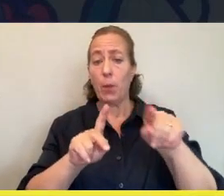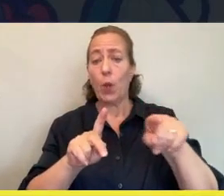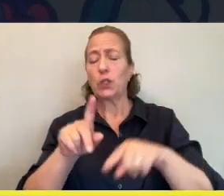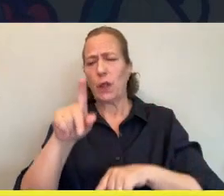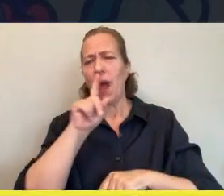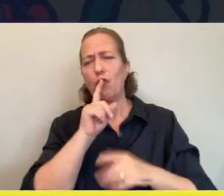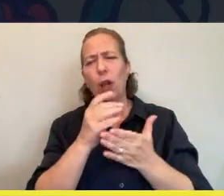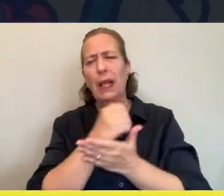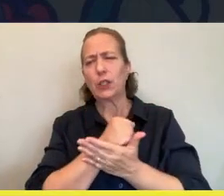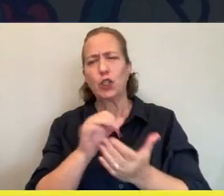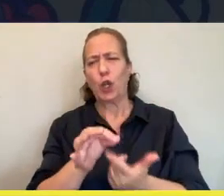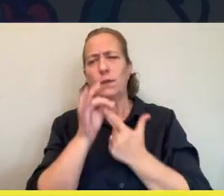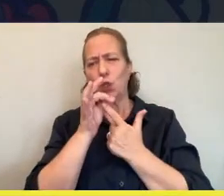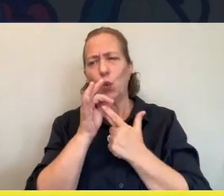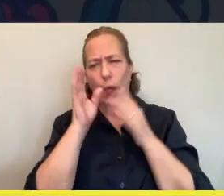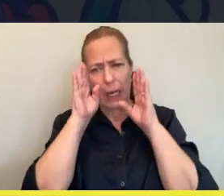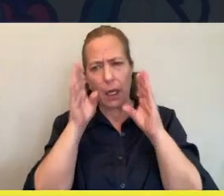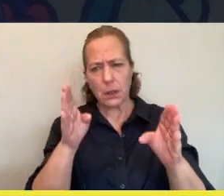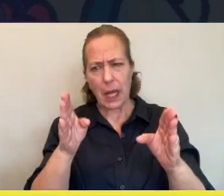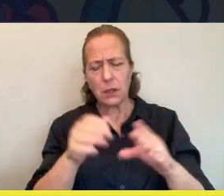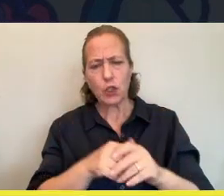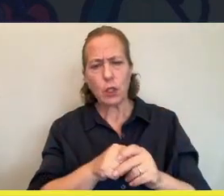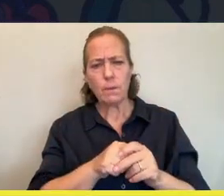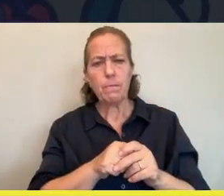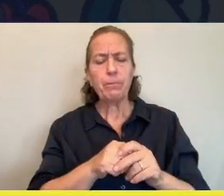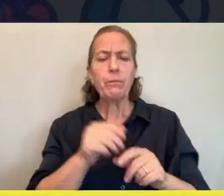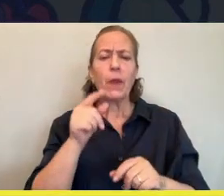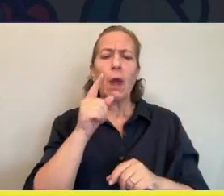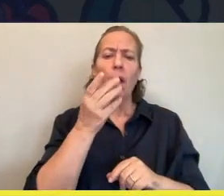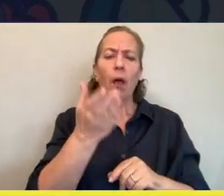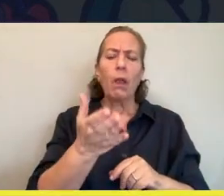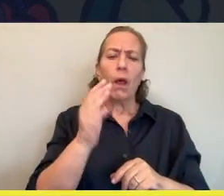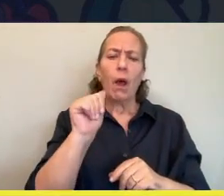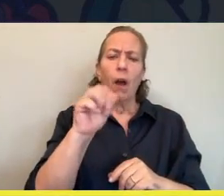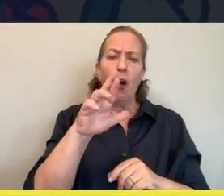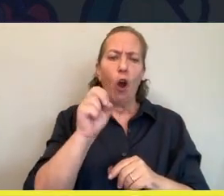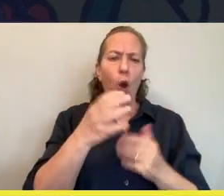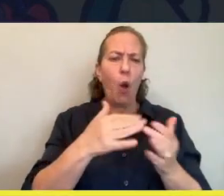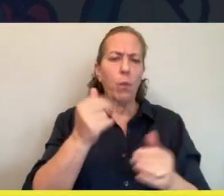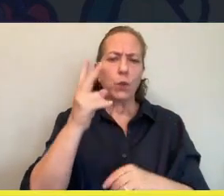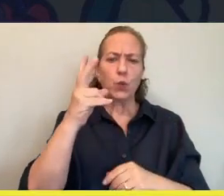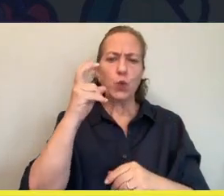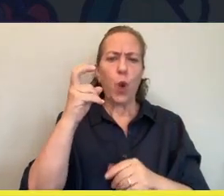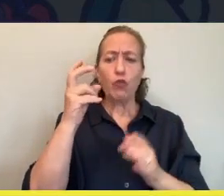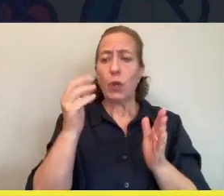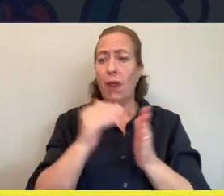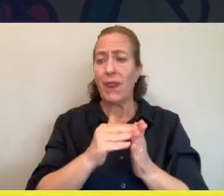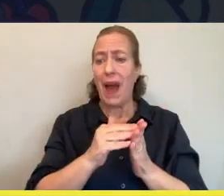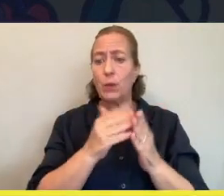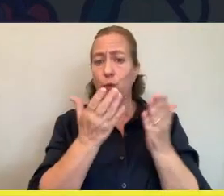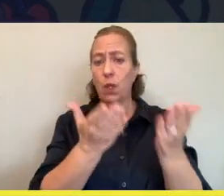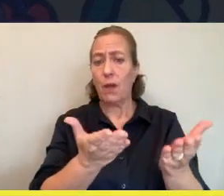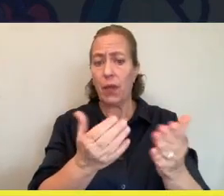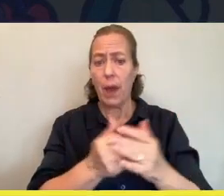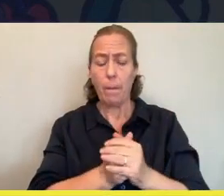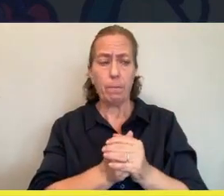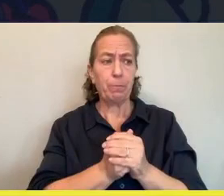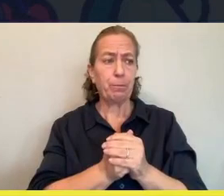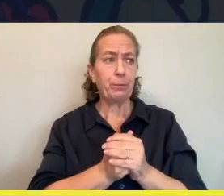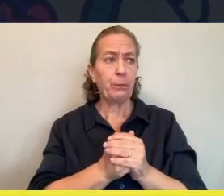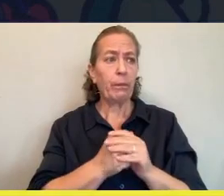unique attention. There are almost 200,000 of them. There are